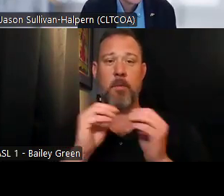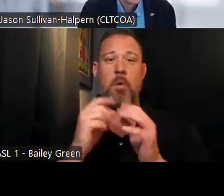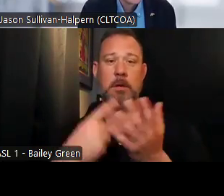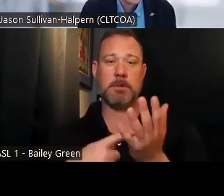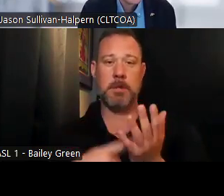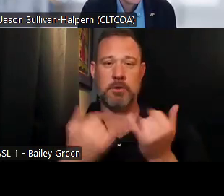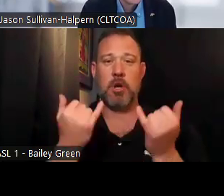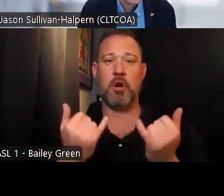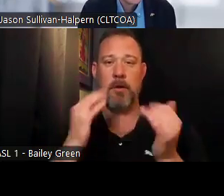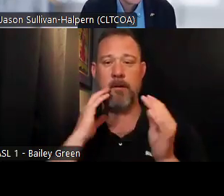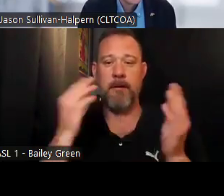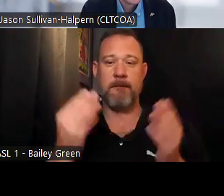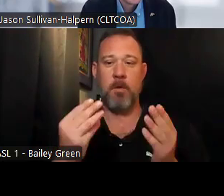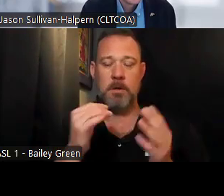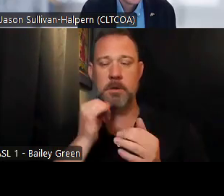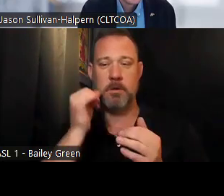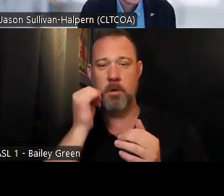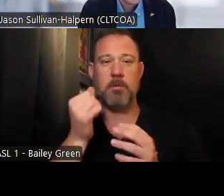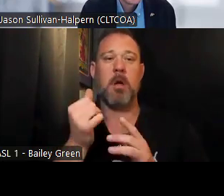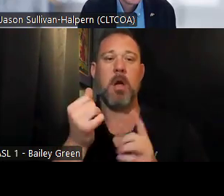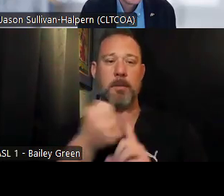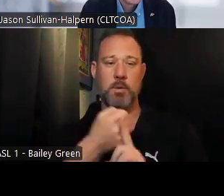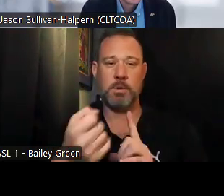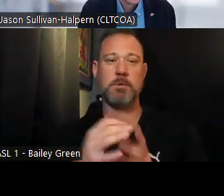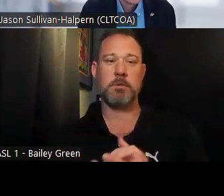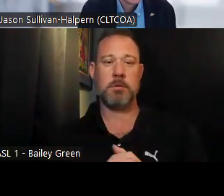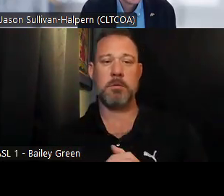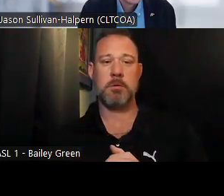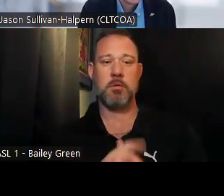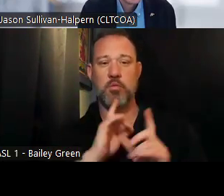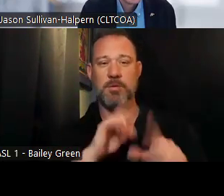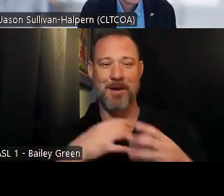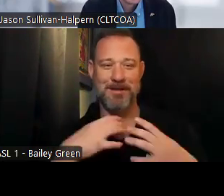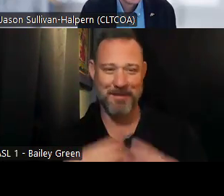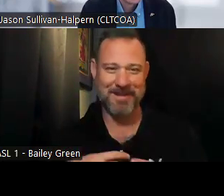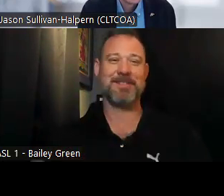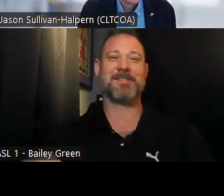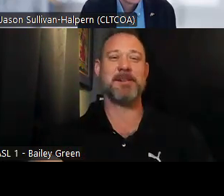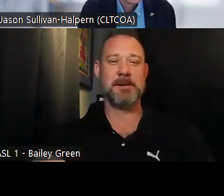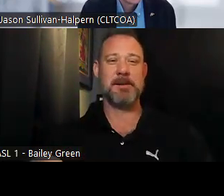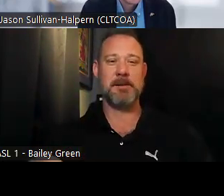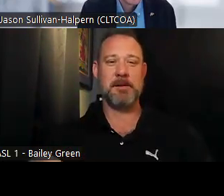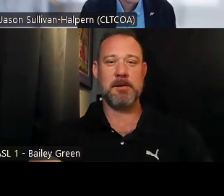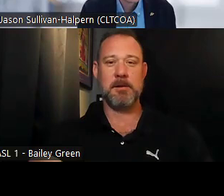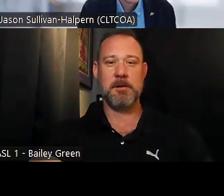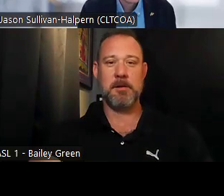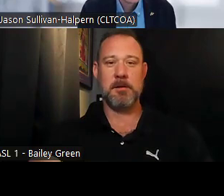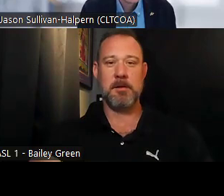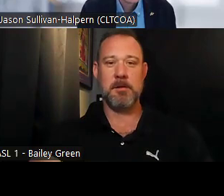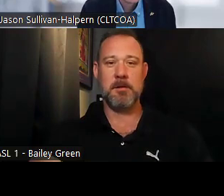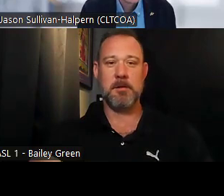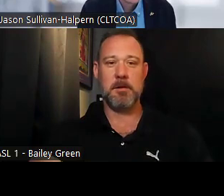our current focus at the Adult Abuse Response Committee. Jason and Alicia?